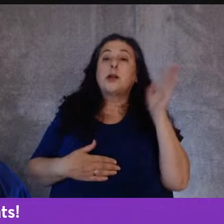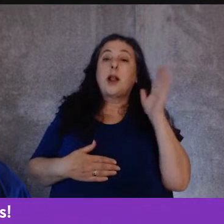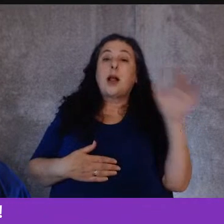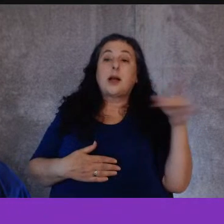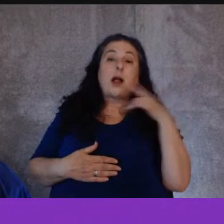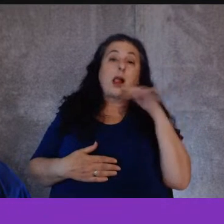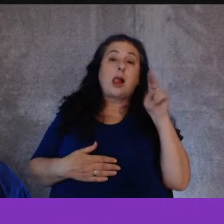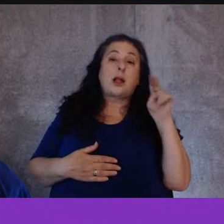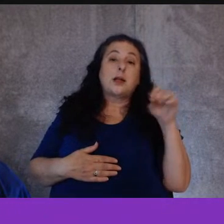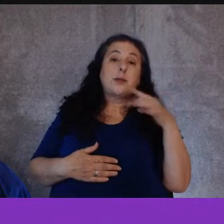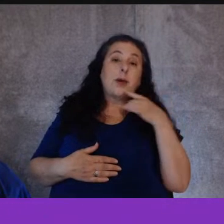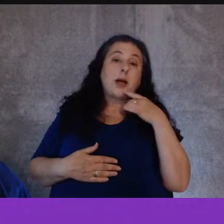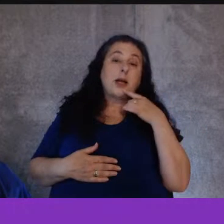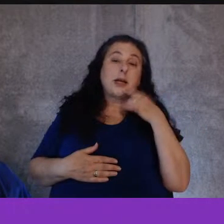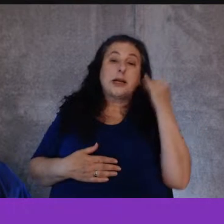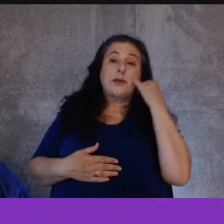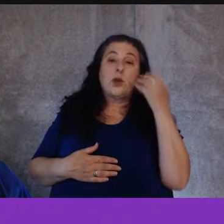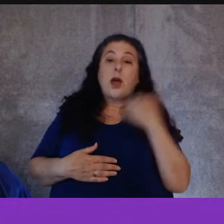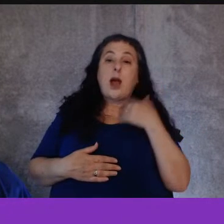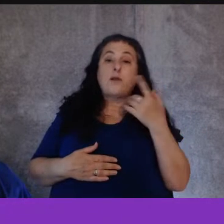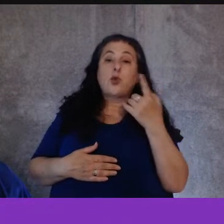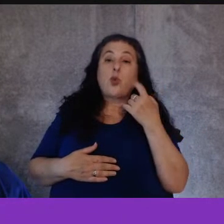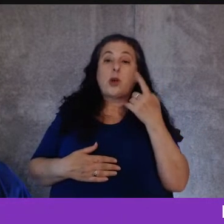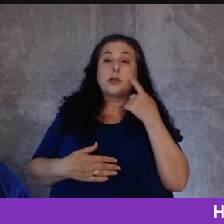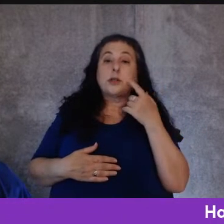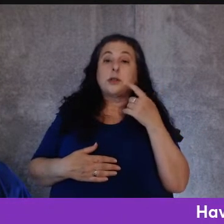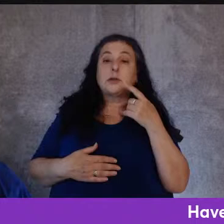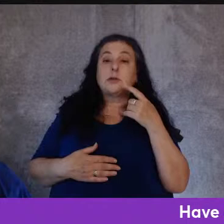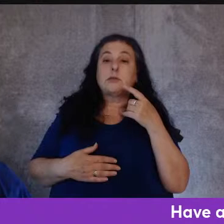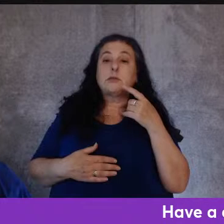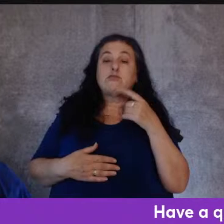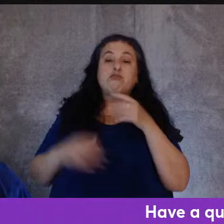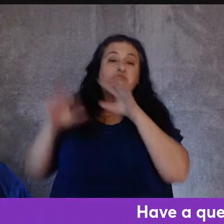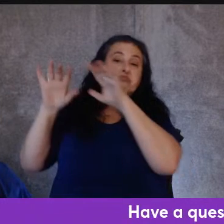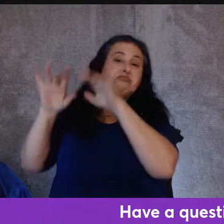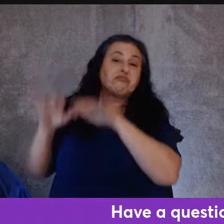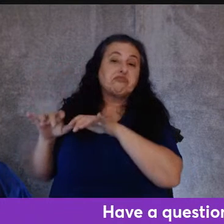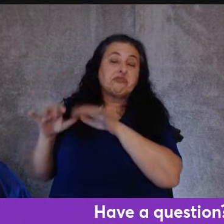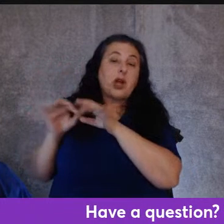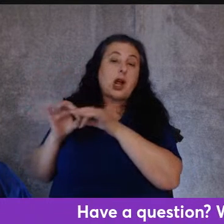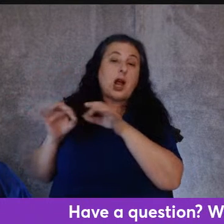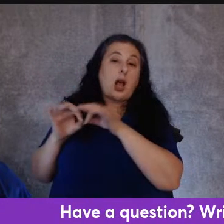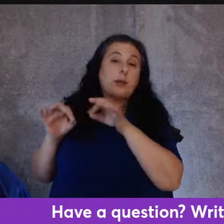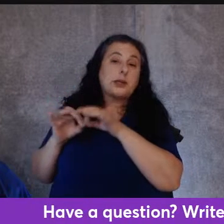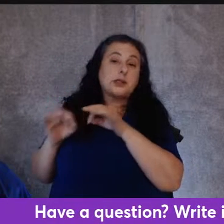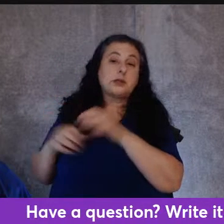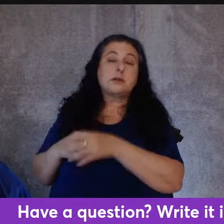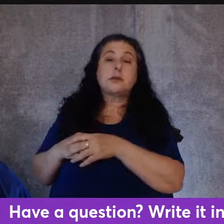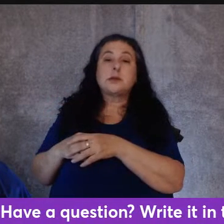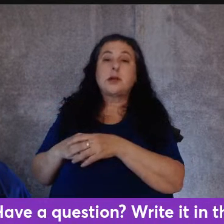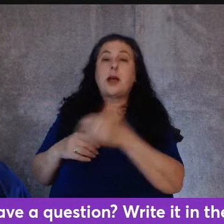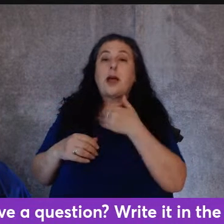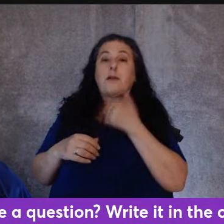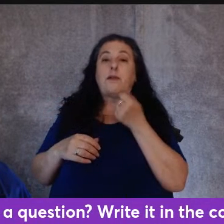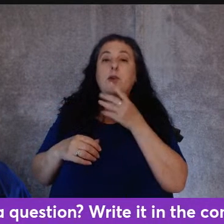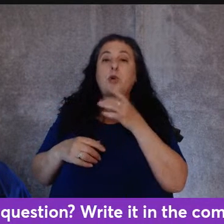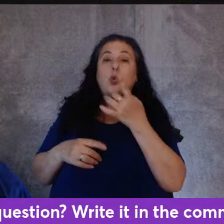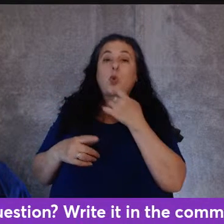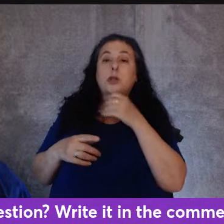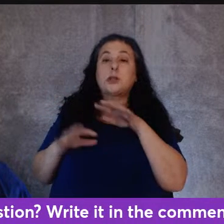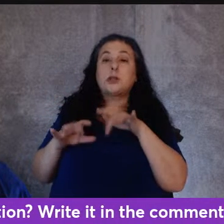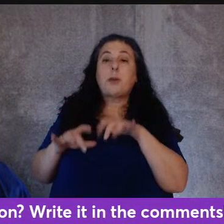mentioned, if you have any questions, feel free to put those in the comment section. I have a few questions coming